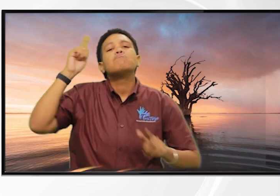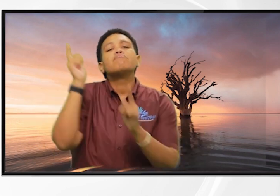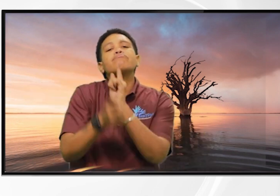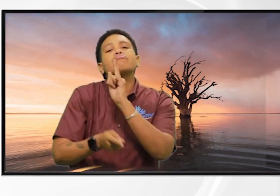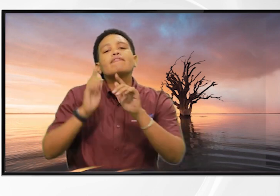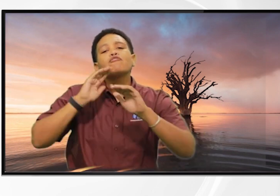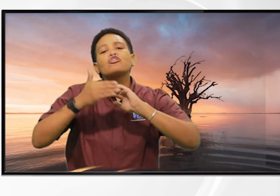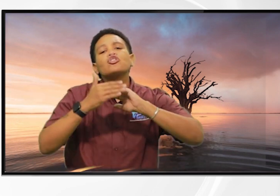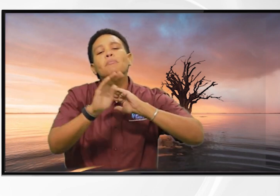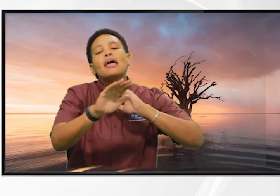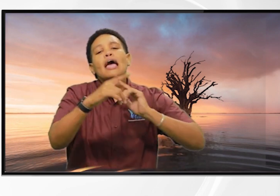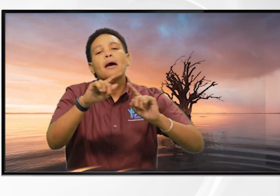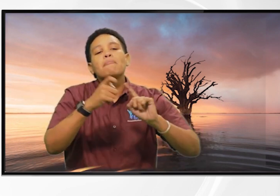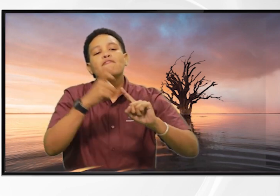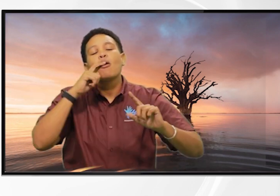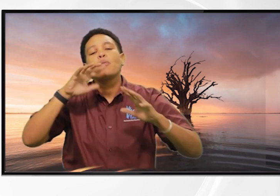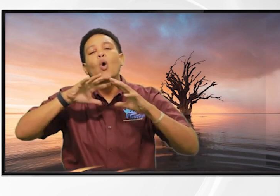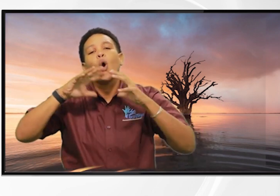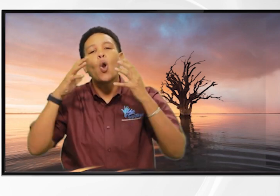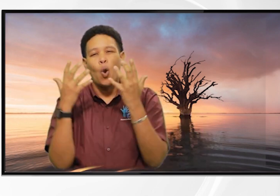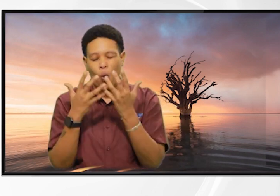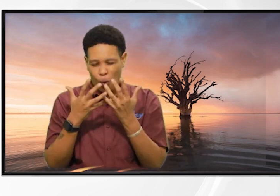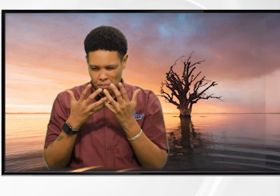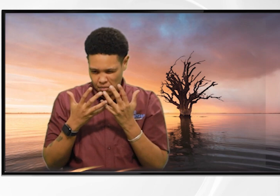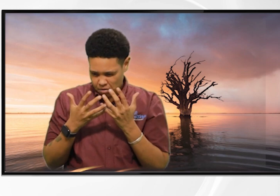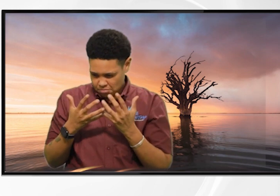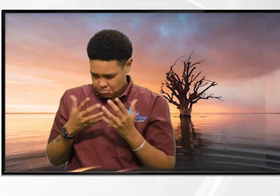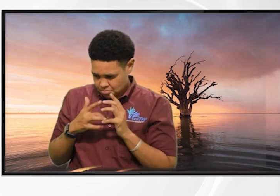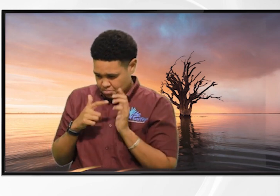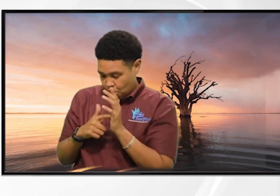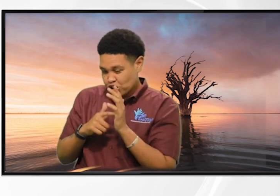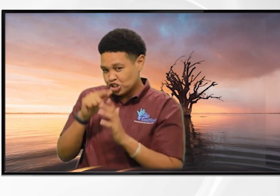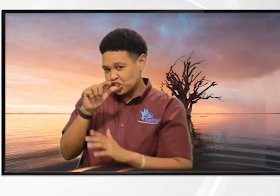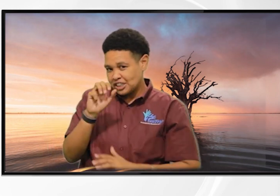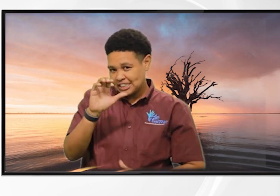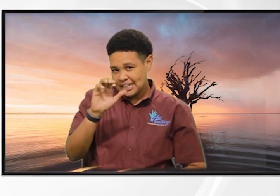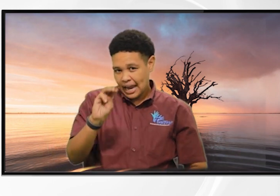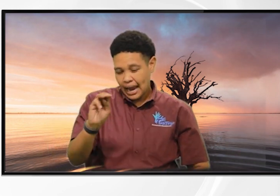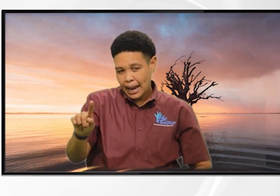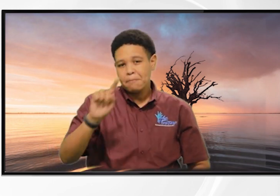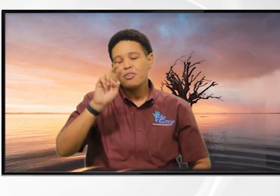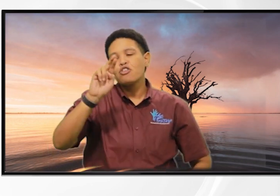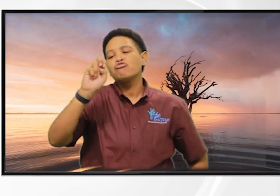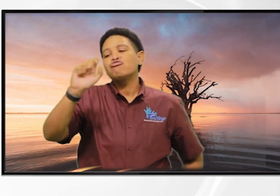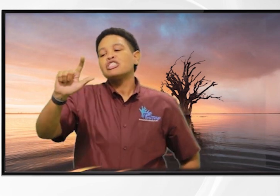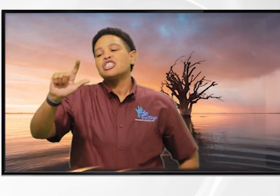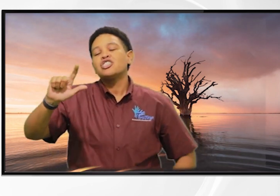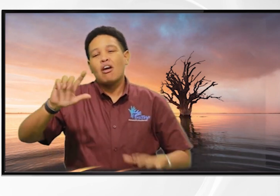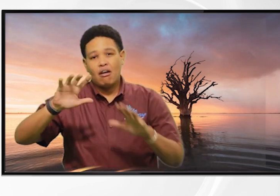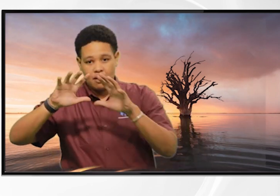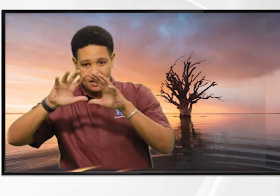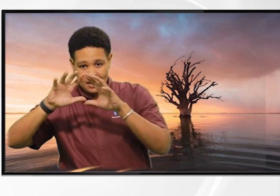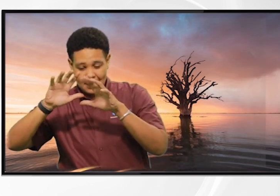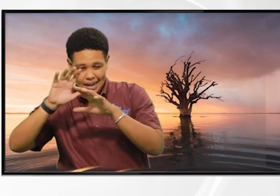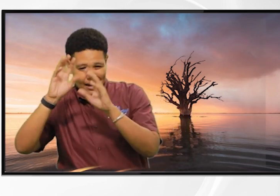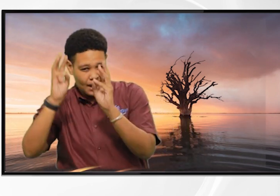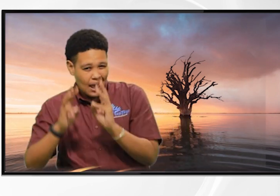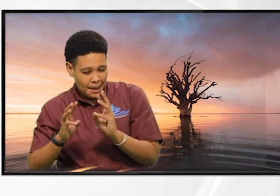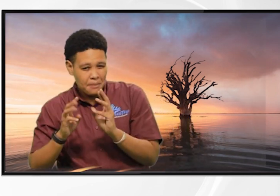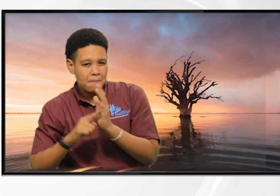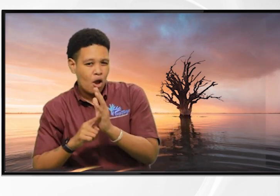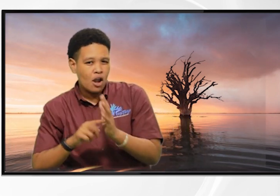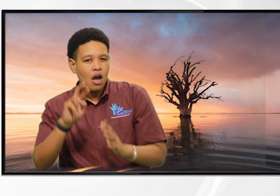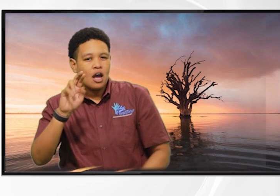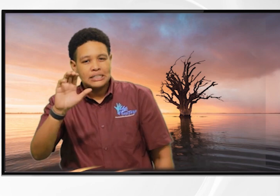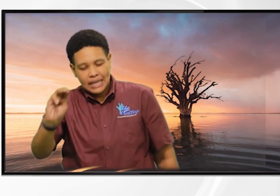for Jamaica from the Global Climate Models GCMs, the Regional Climate Models RCMs, and